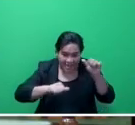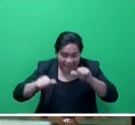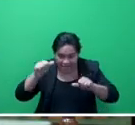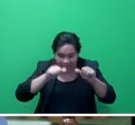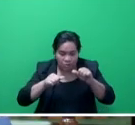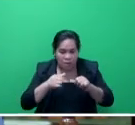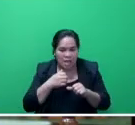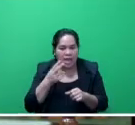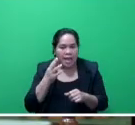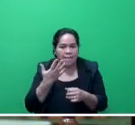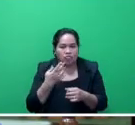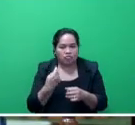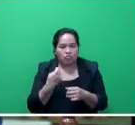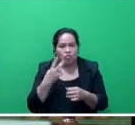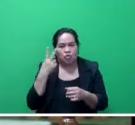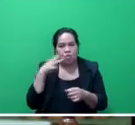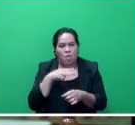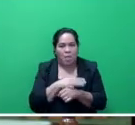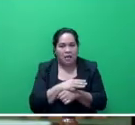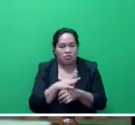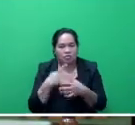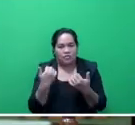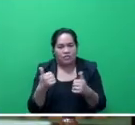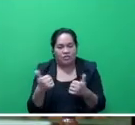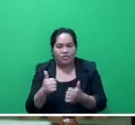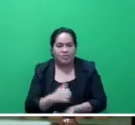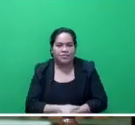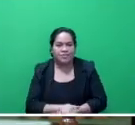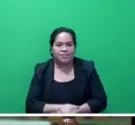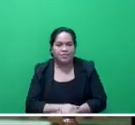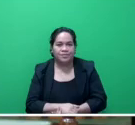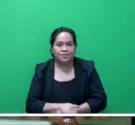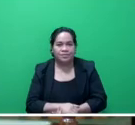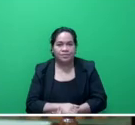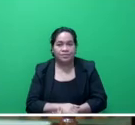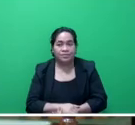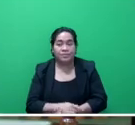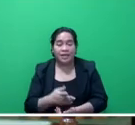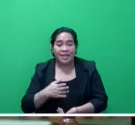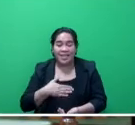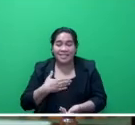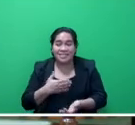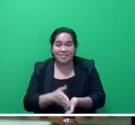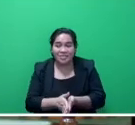complete. Mr. Speaker, sir, it's very interesting that the